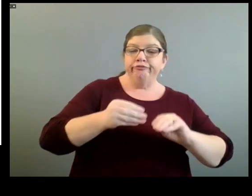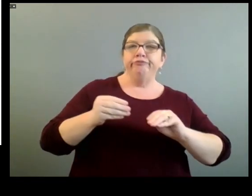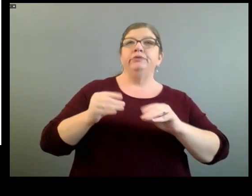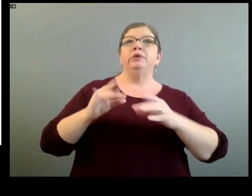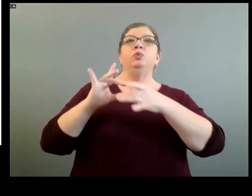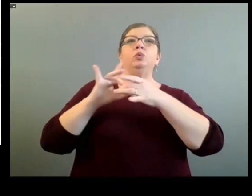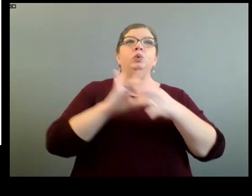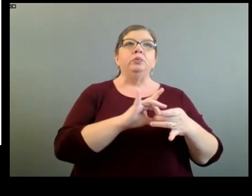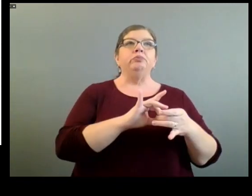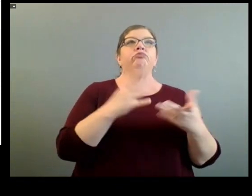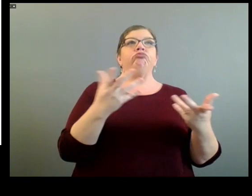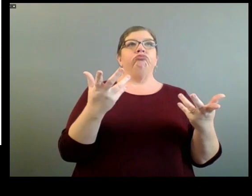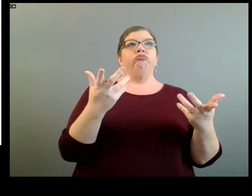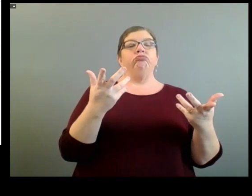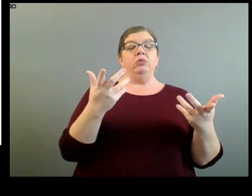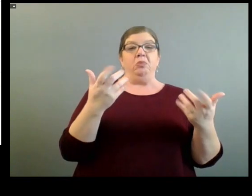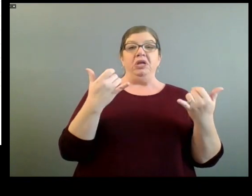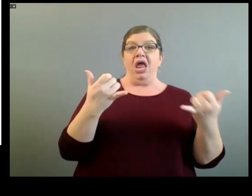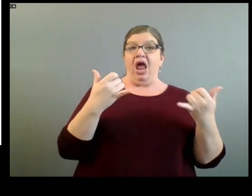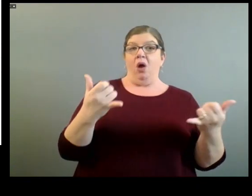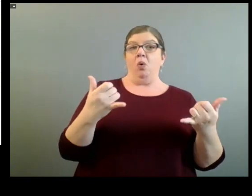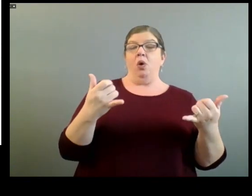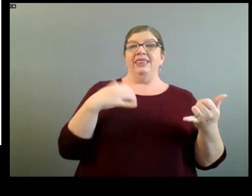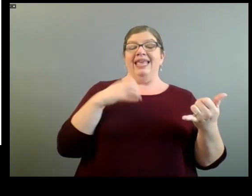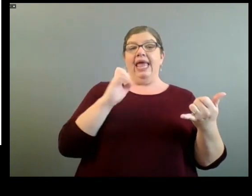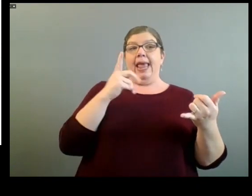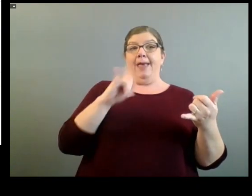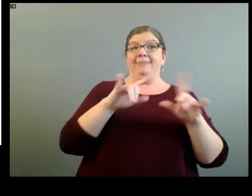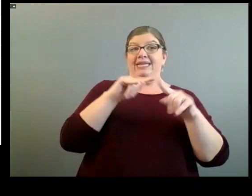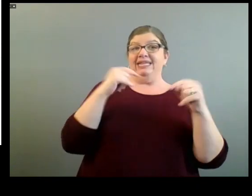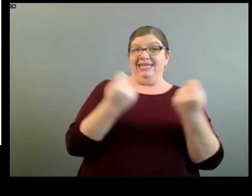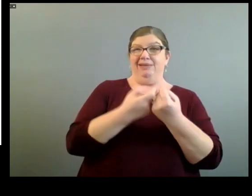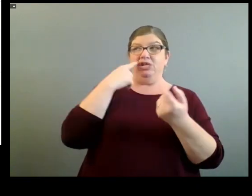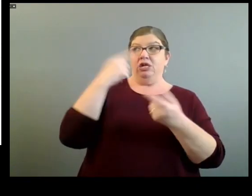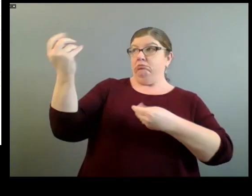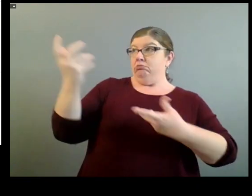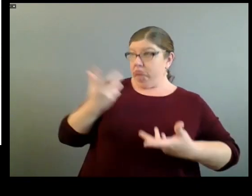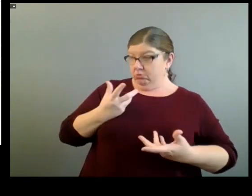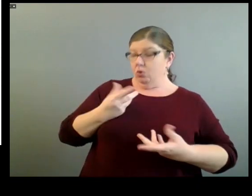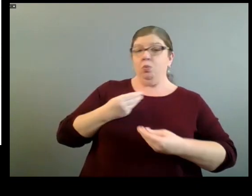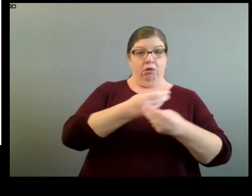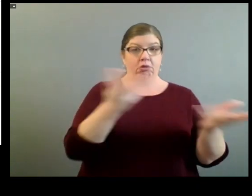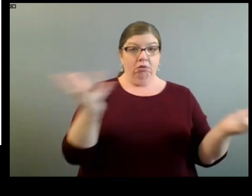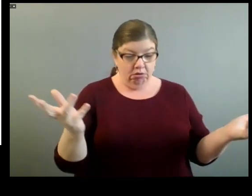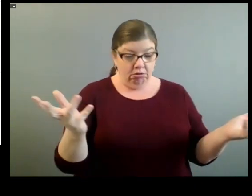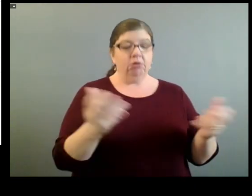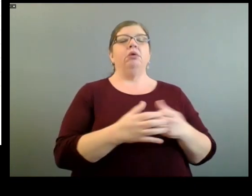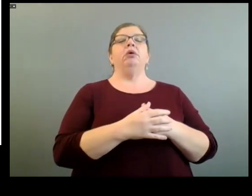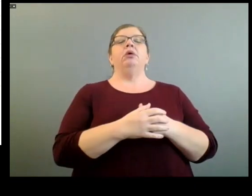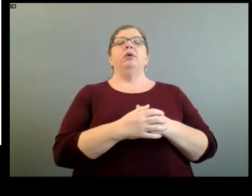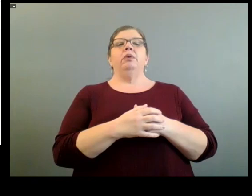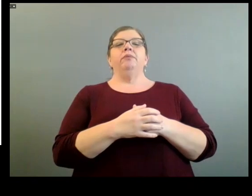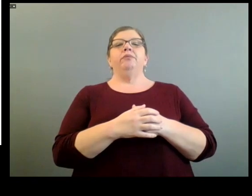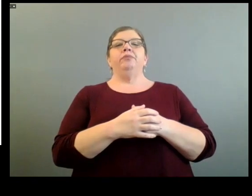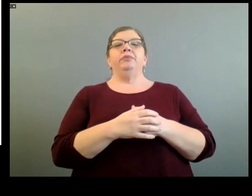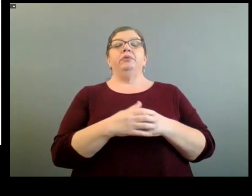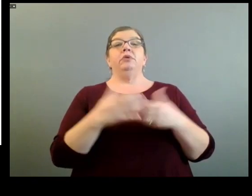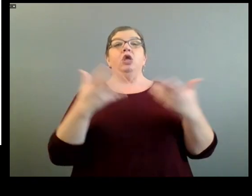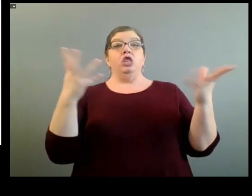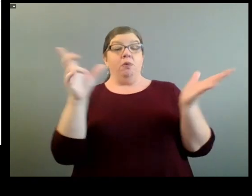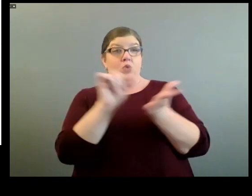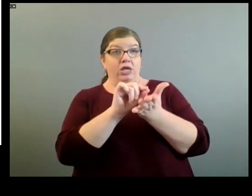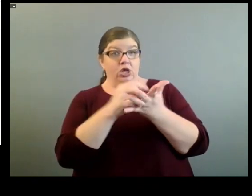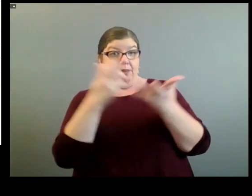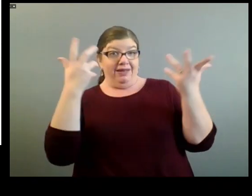that our EPI team just reported. And after the press conference,